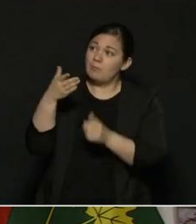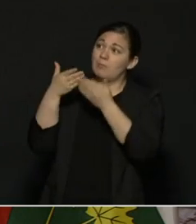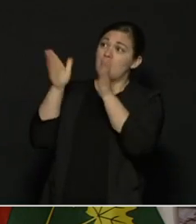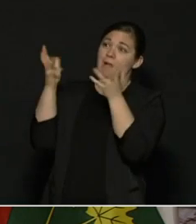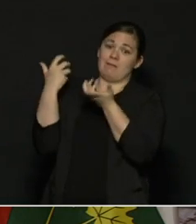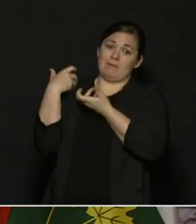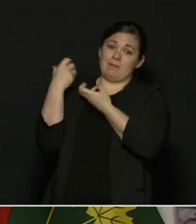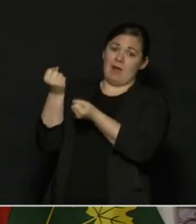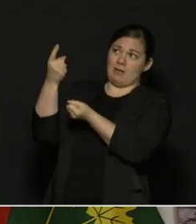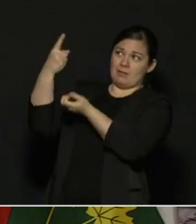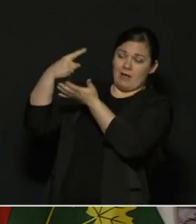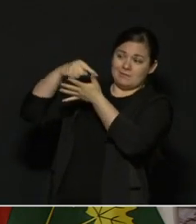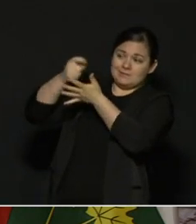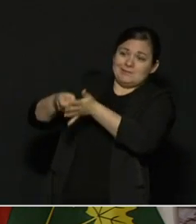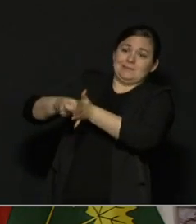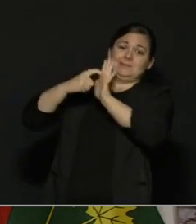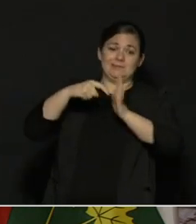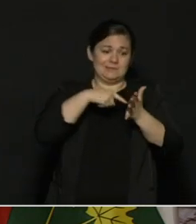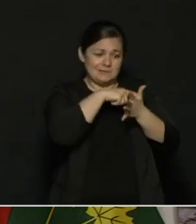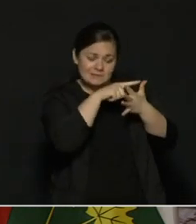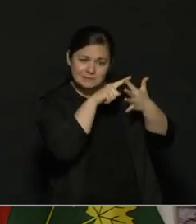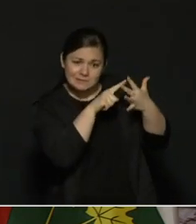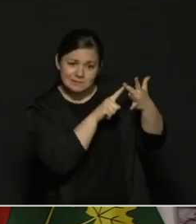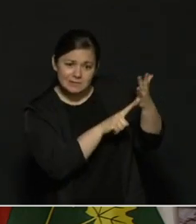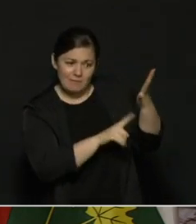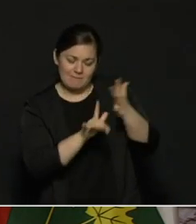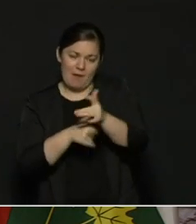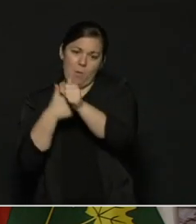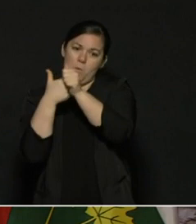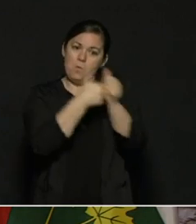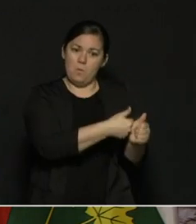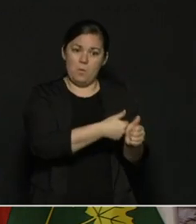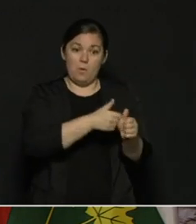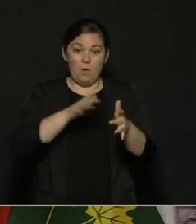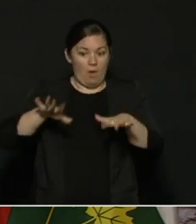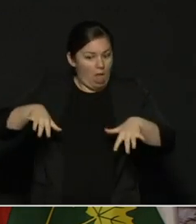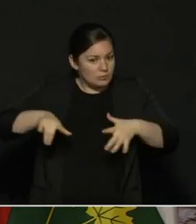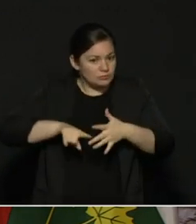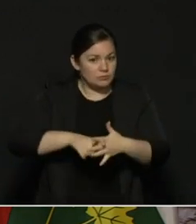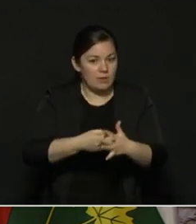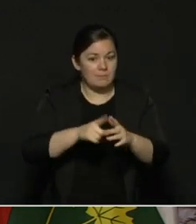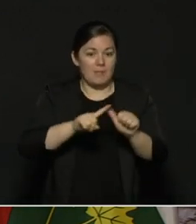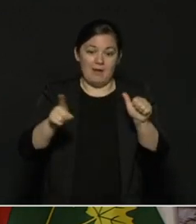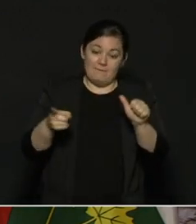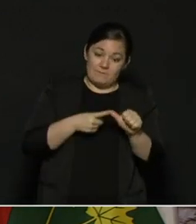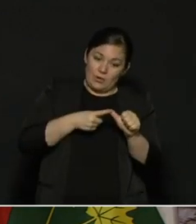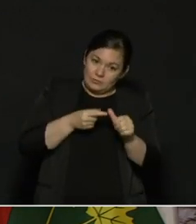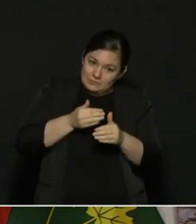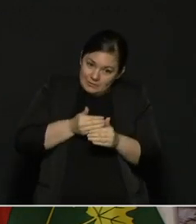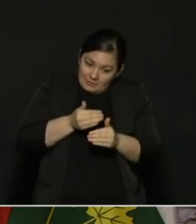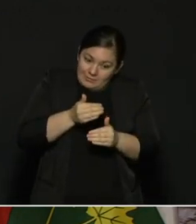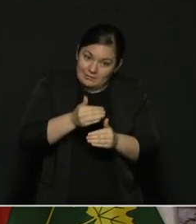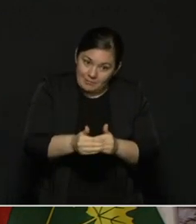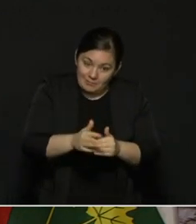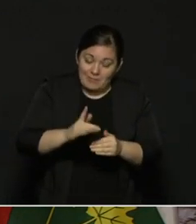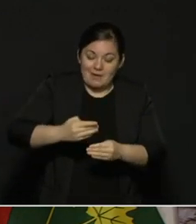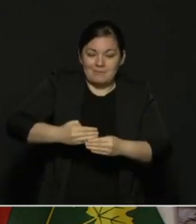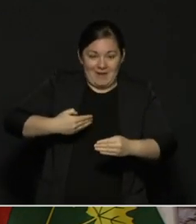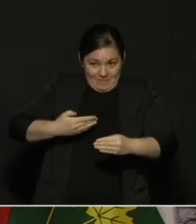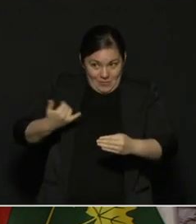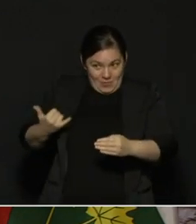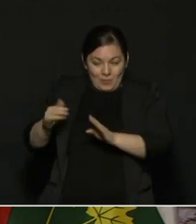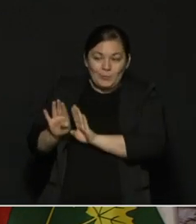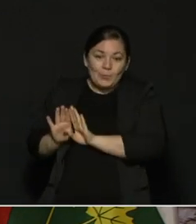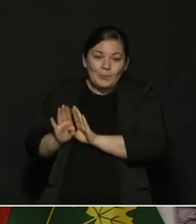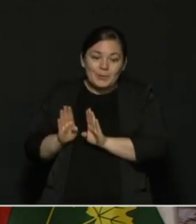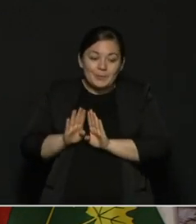pandemic containment, still we're not into stage 1, will proceed forward. So the next 2 weeks,